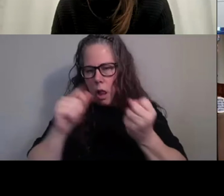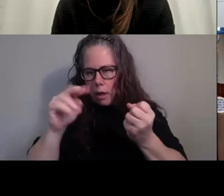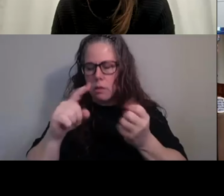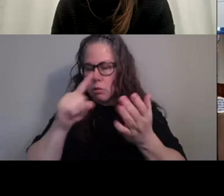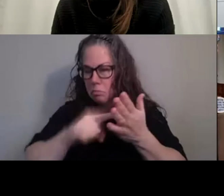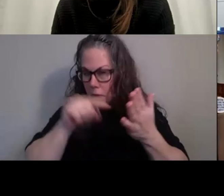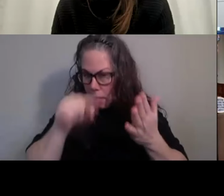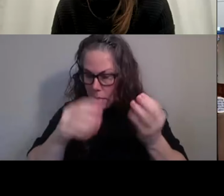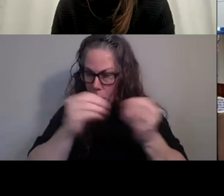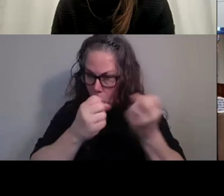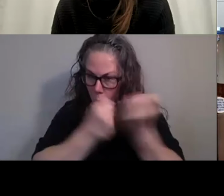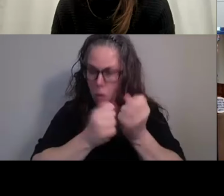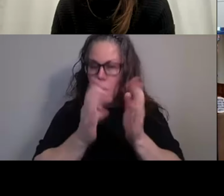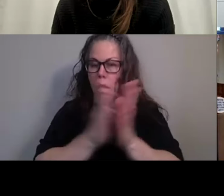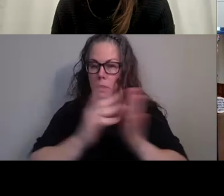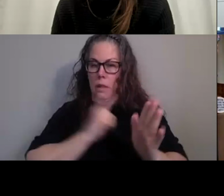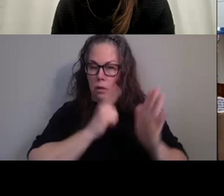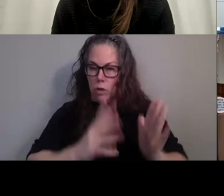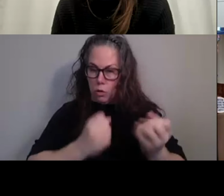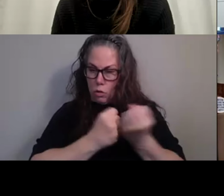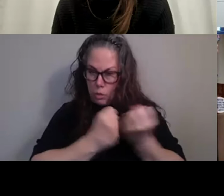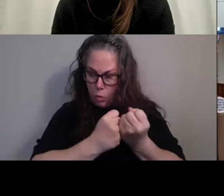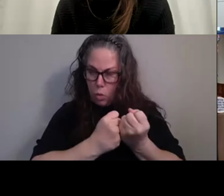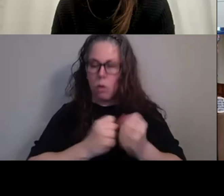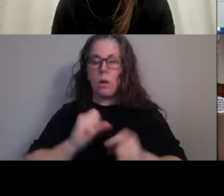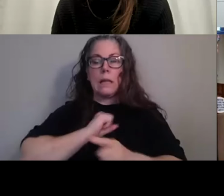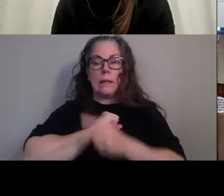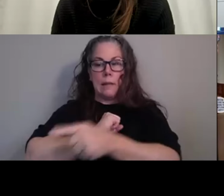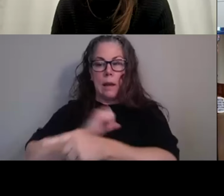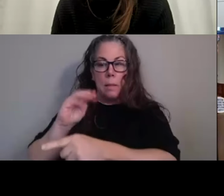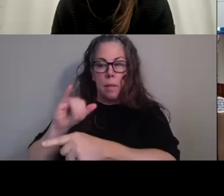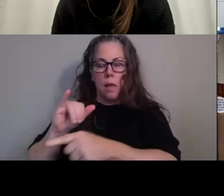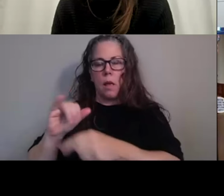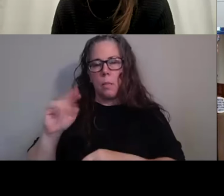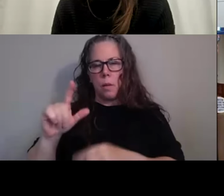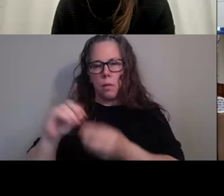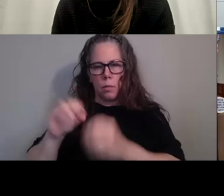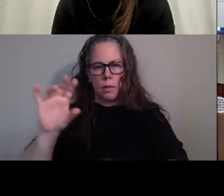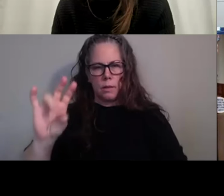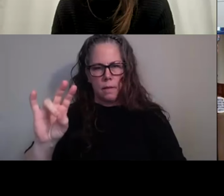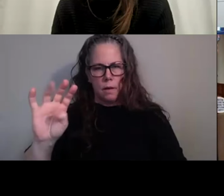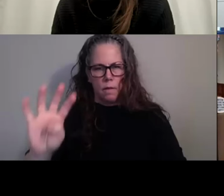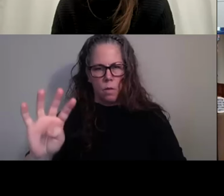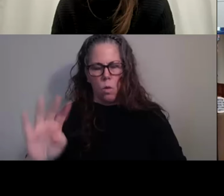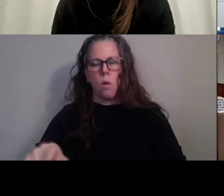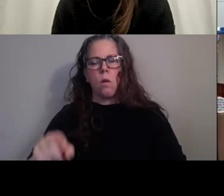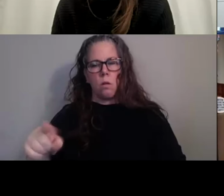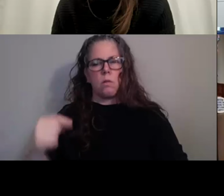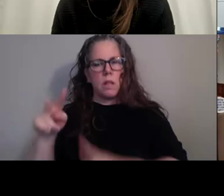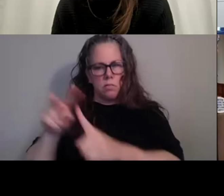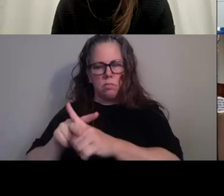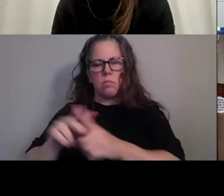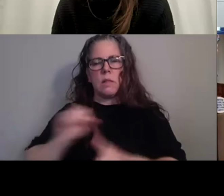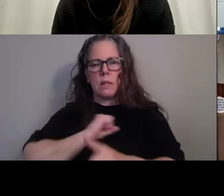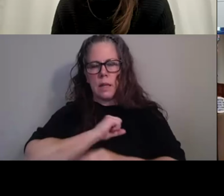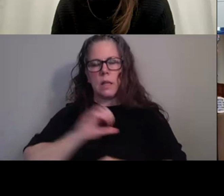that and ask your legislator to support it. In the Senate, it's Bill number 74, and in the and that's been filed by Senator